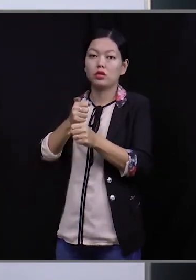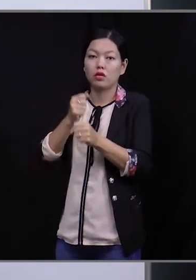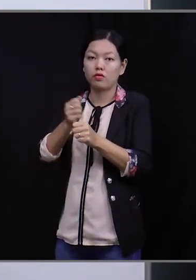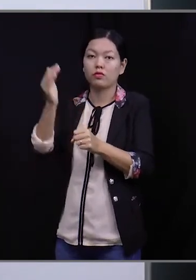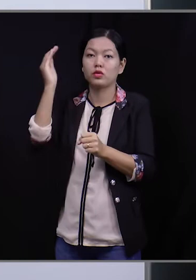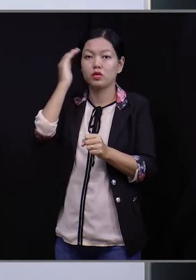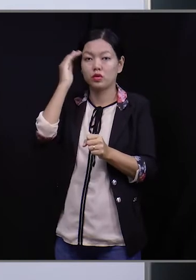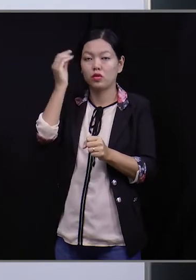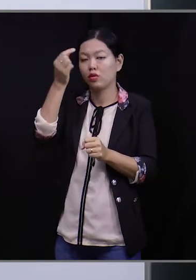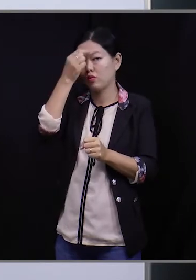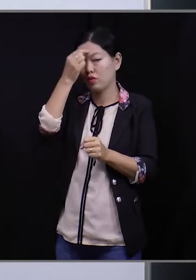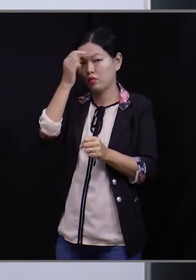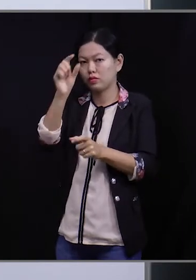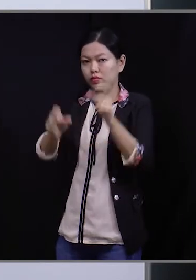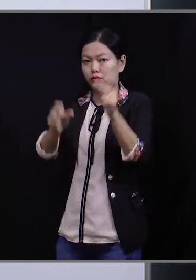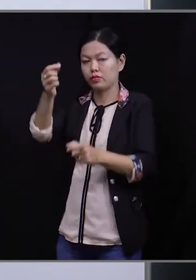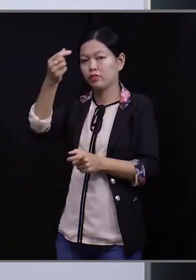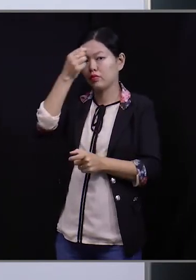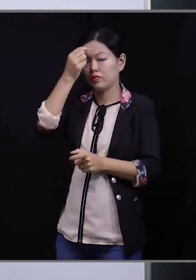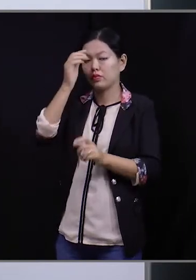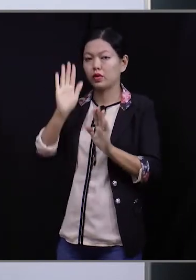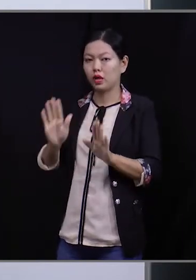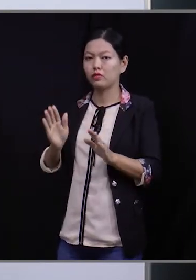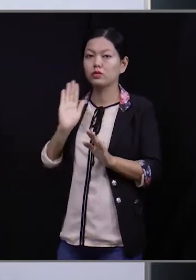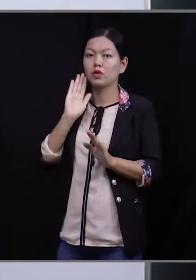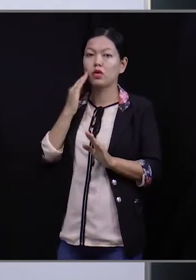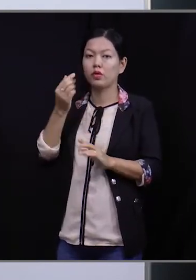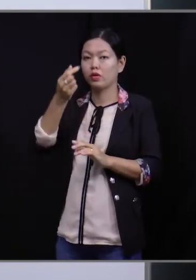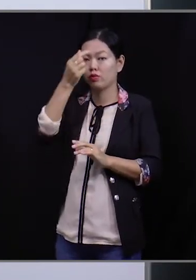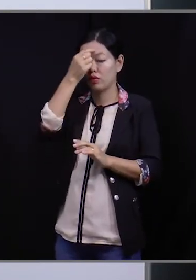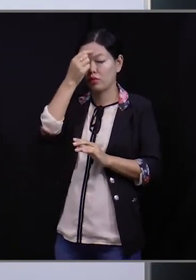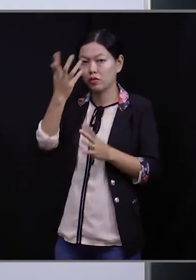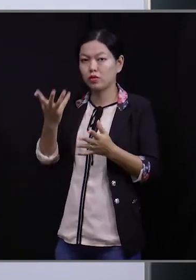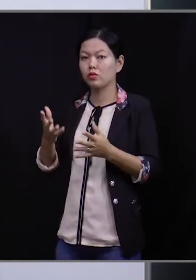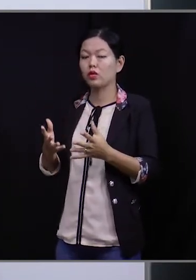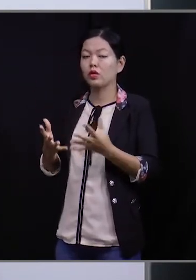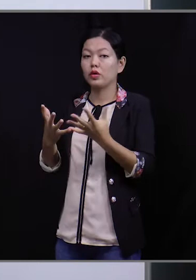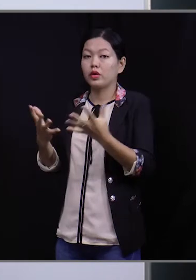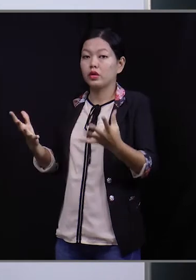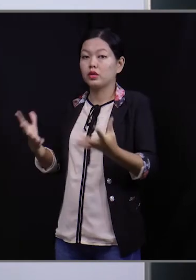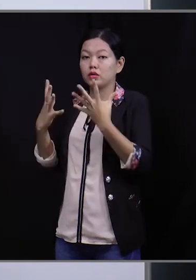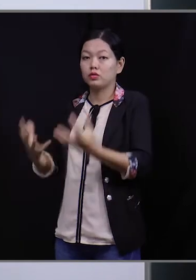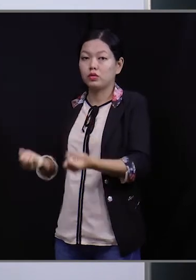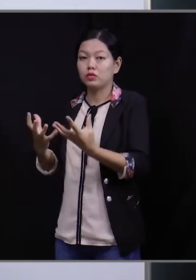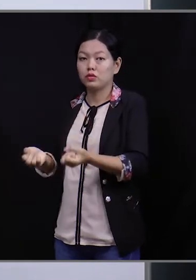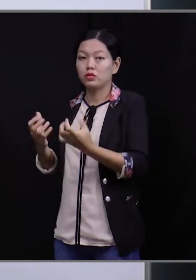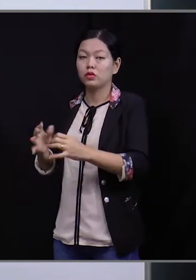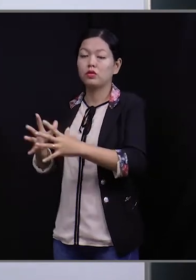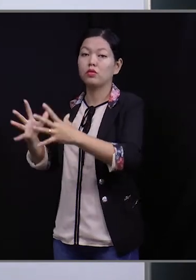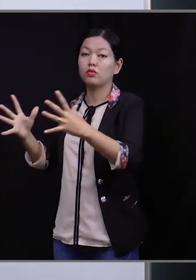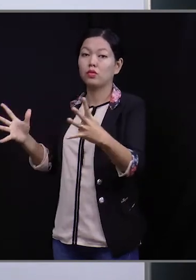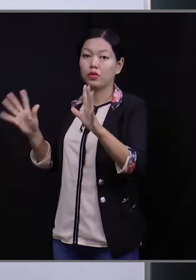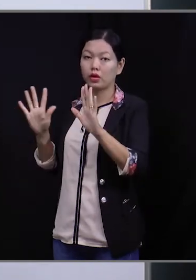in times of inflation, when there is excess demand, the government will resort